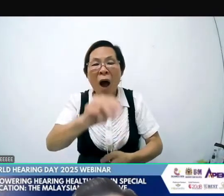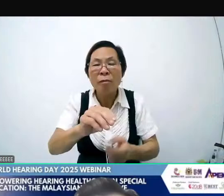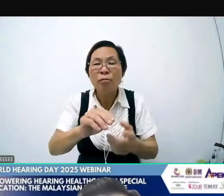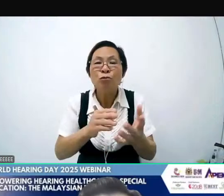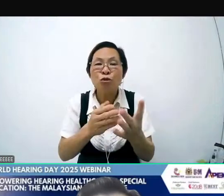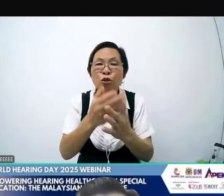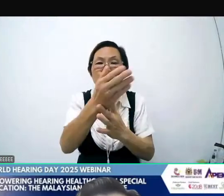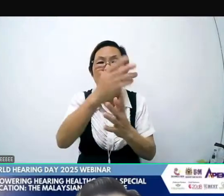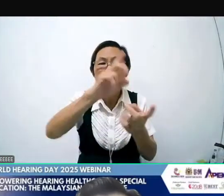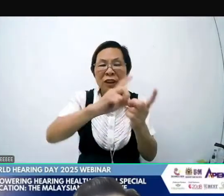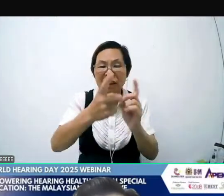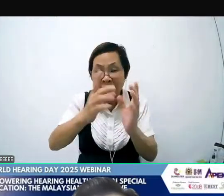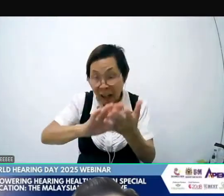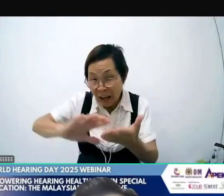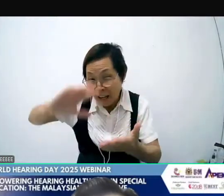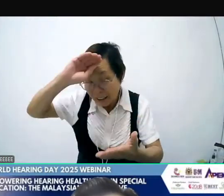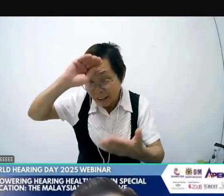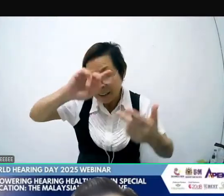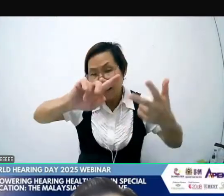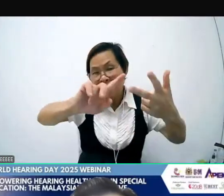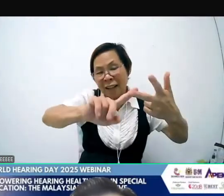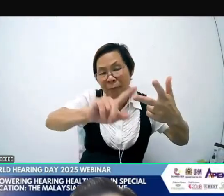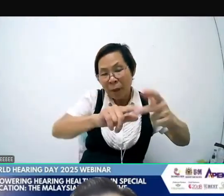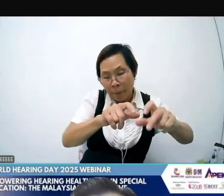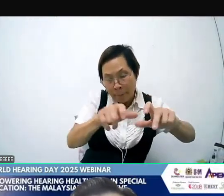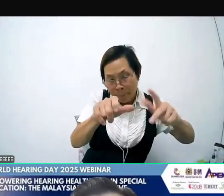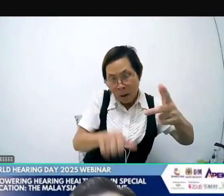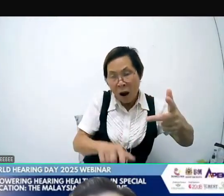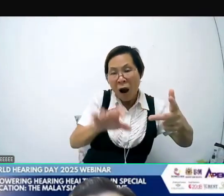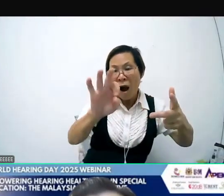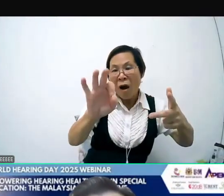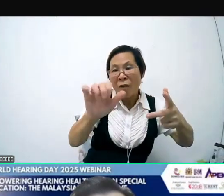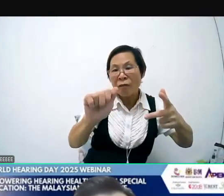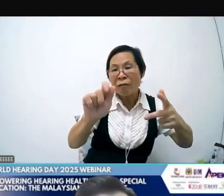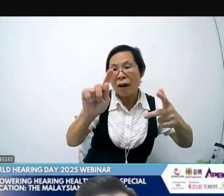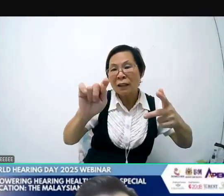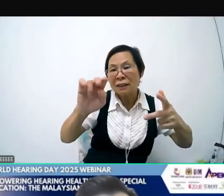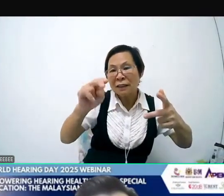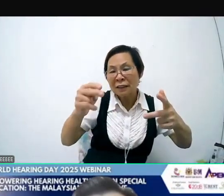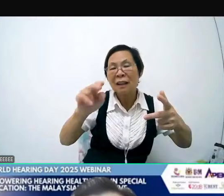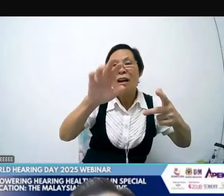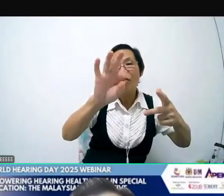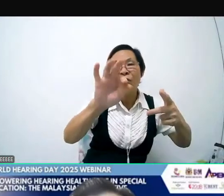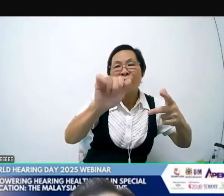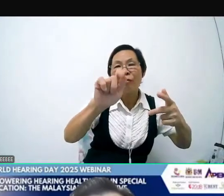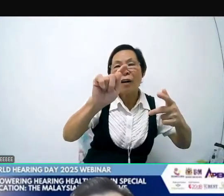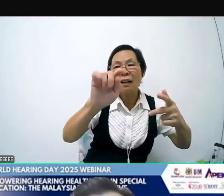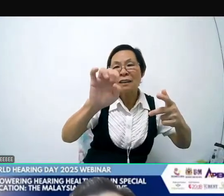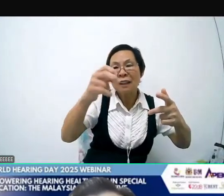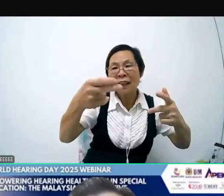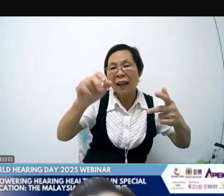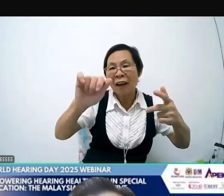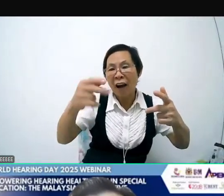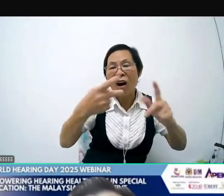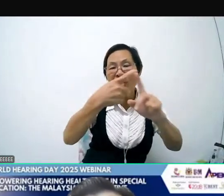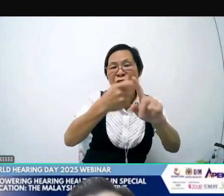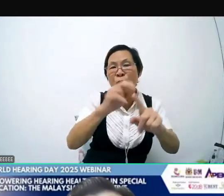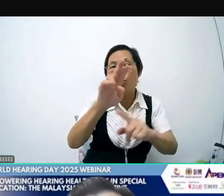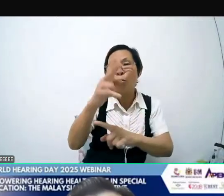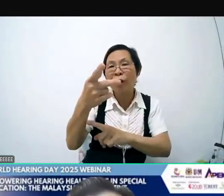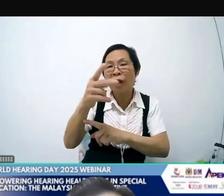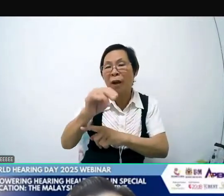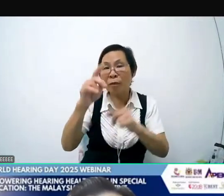learning. And then our third panelist is Ms. Fatehah Muhammad Shukri, also from UKM, is a